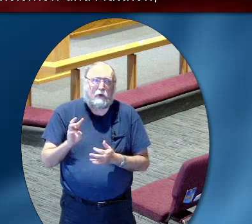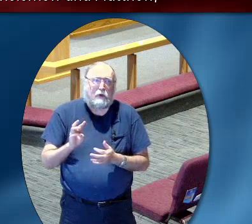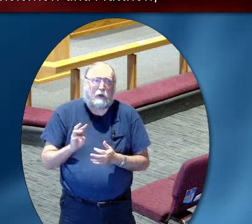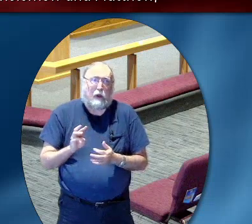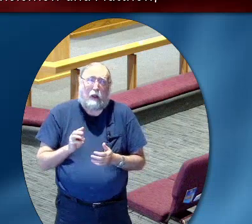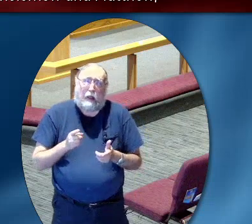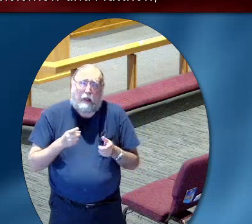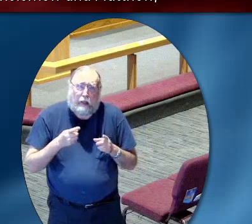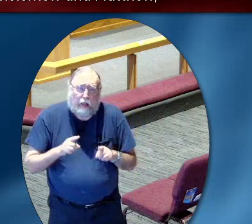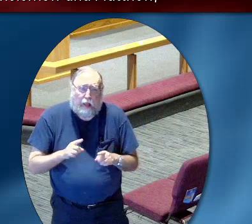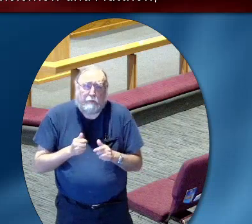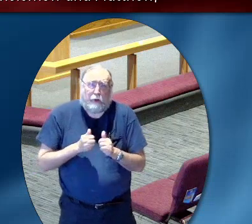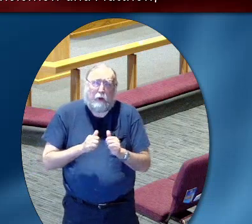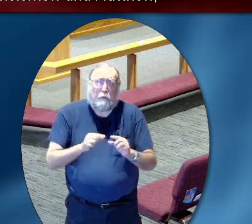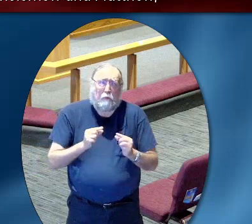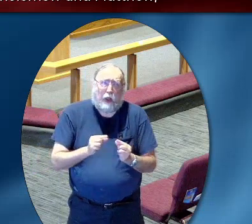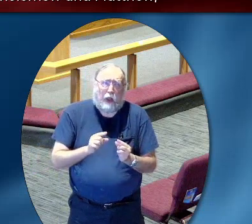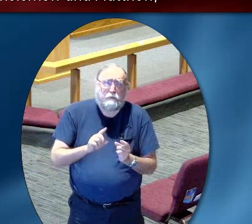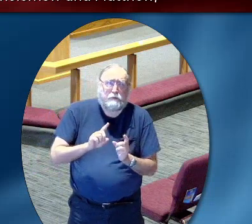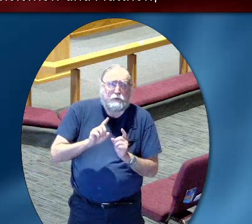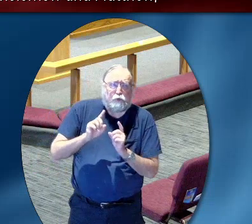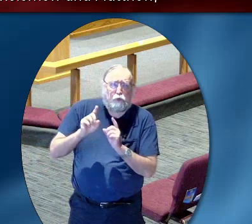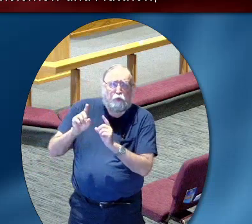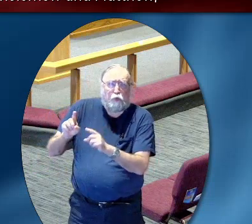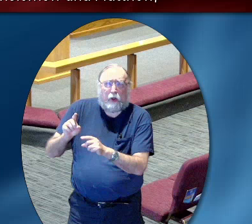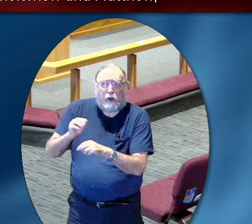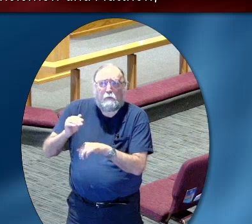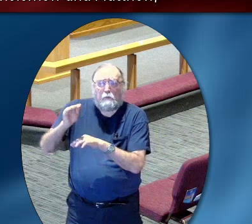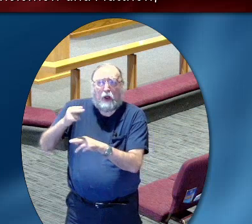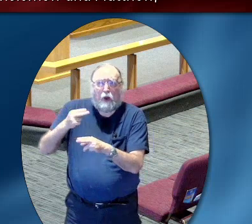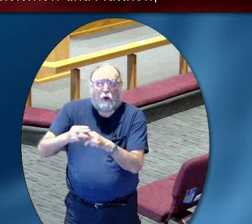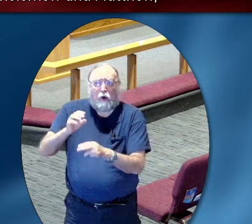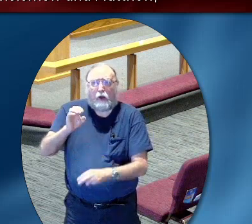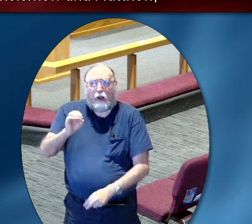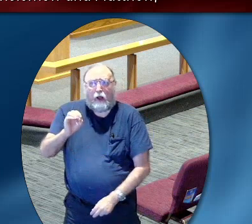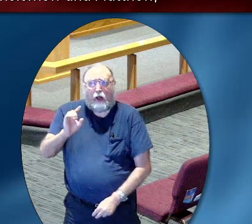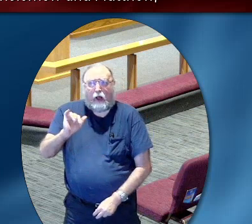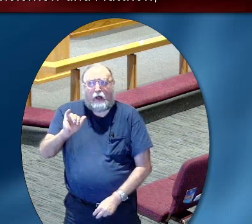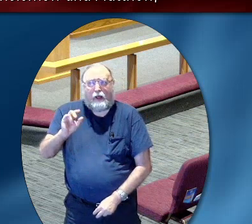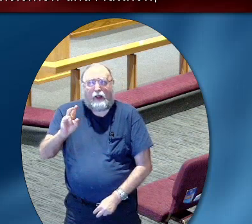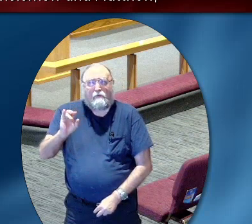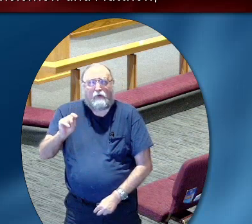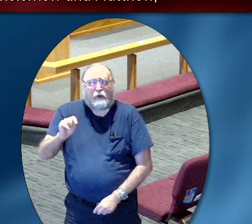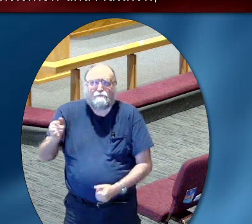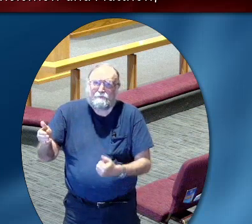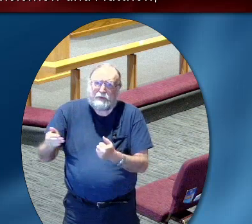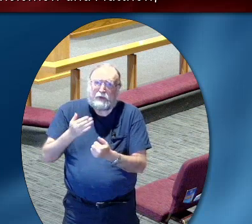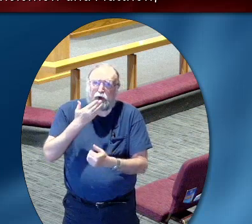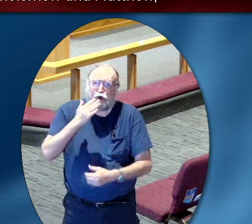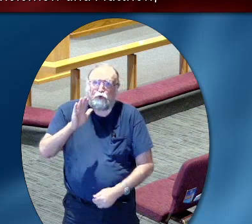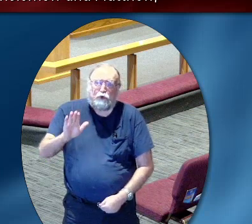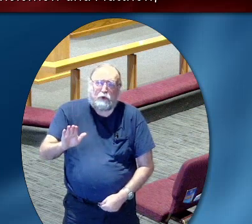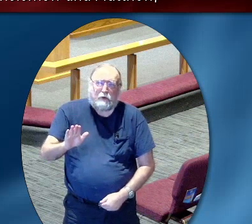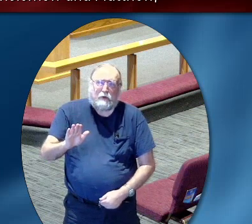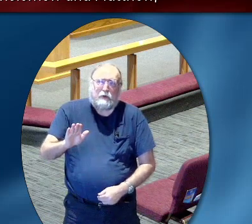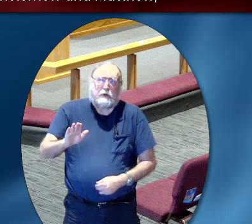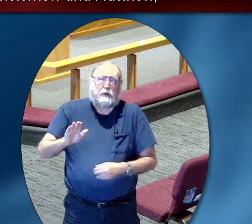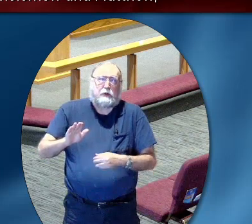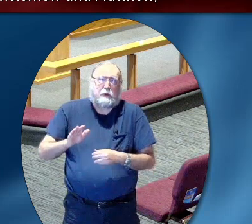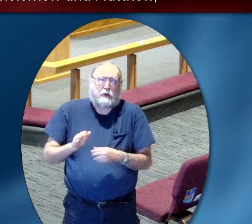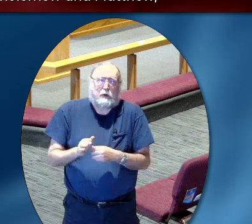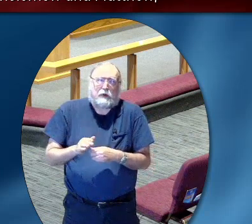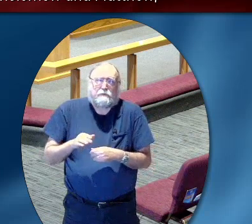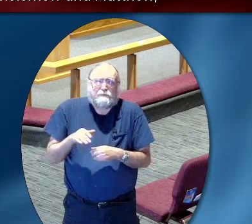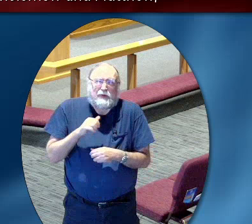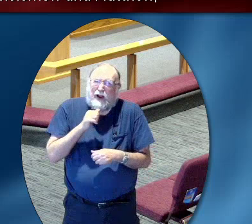Then the apostles returned to Jerusalem from the Mount of Olivet, which is near Jerusalem, a Sabbath